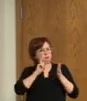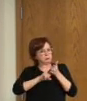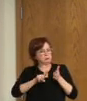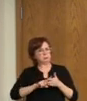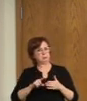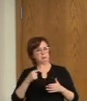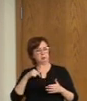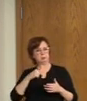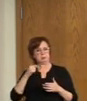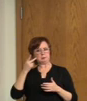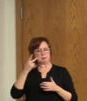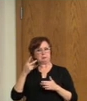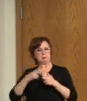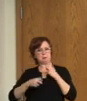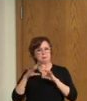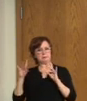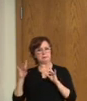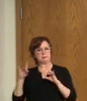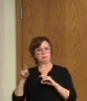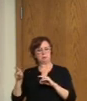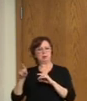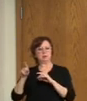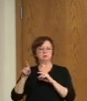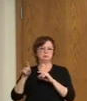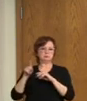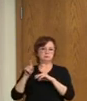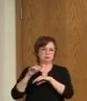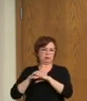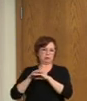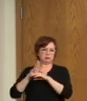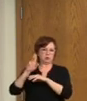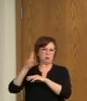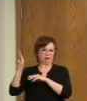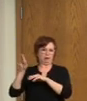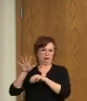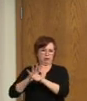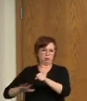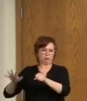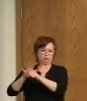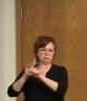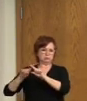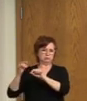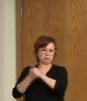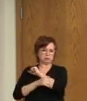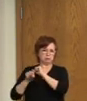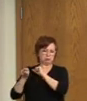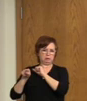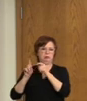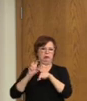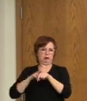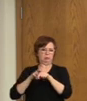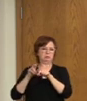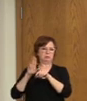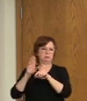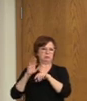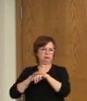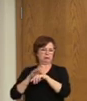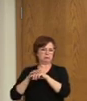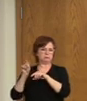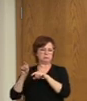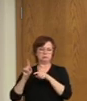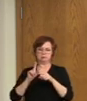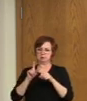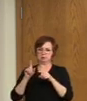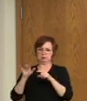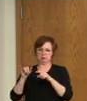in the UK, it really for us it means that there's no change to what we need to do. Stick to our households, maintain